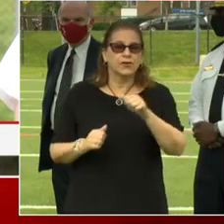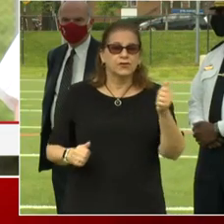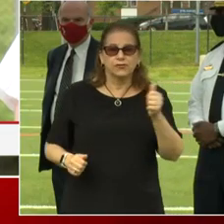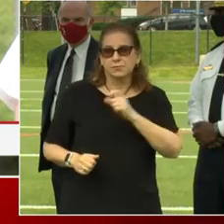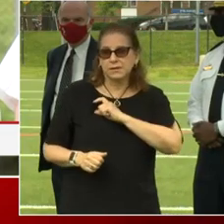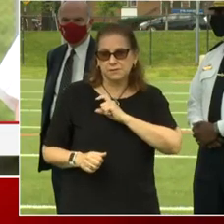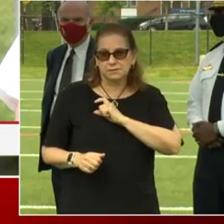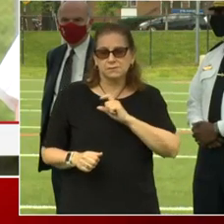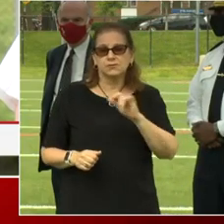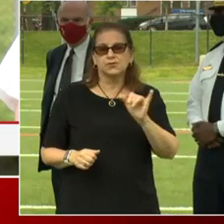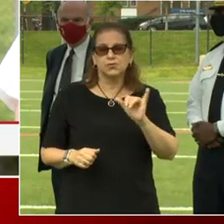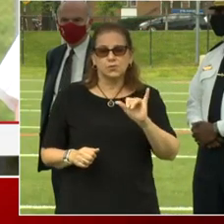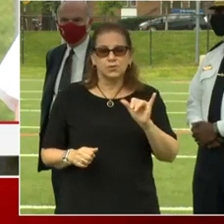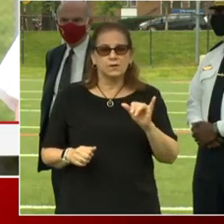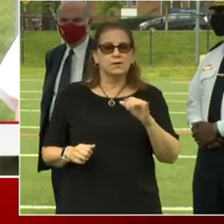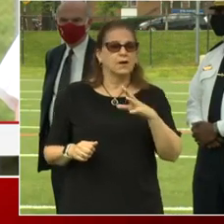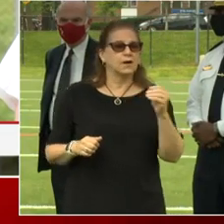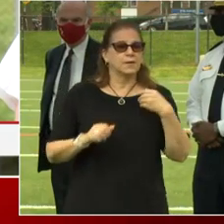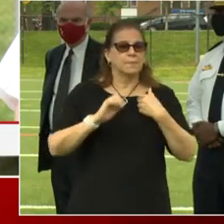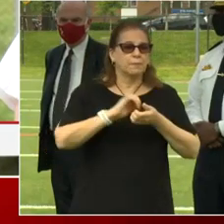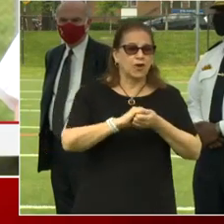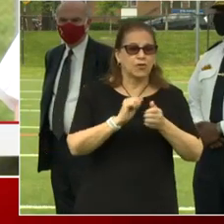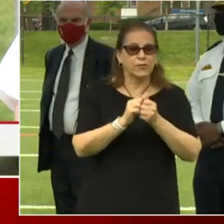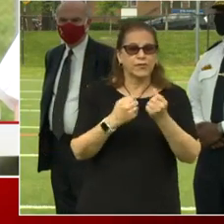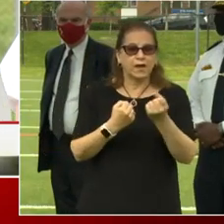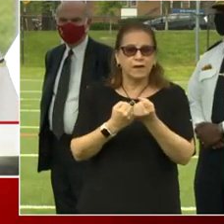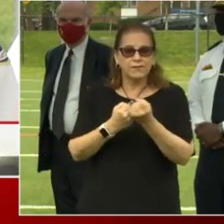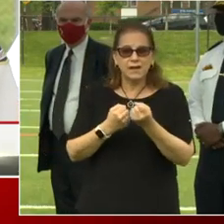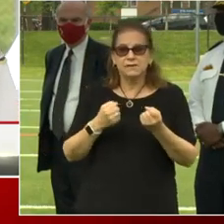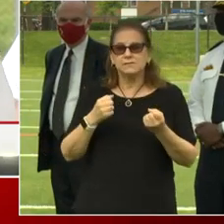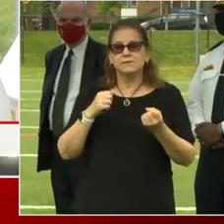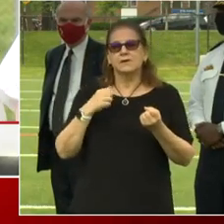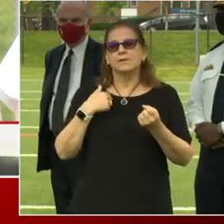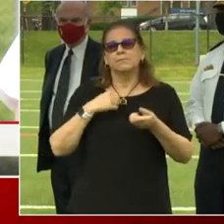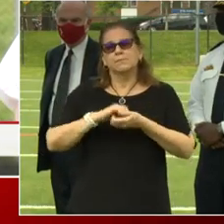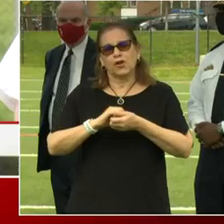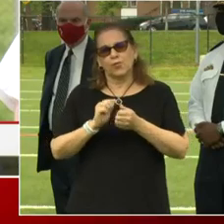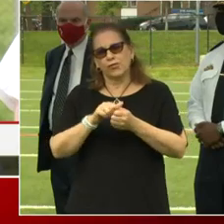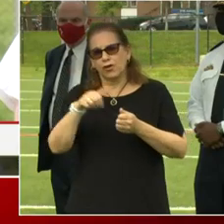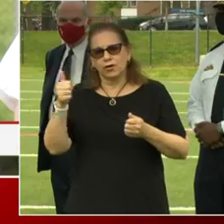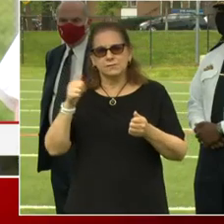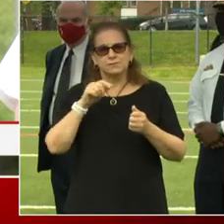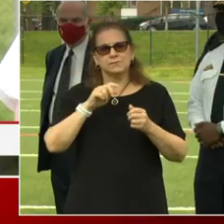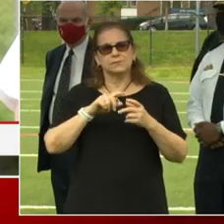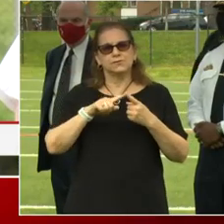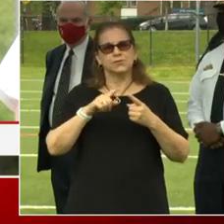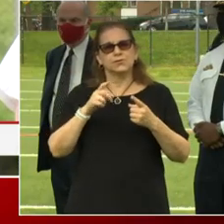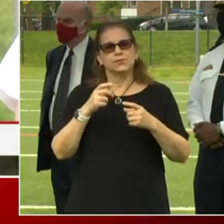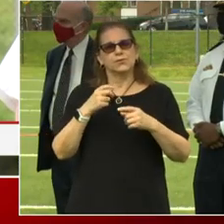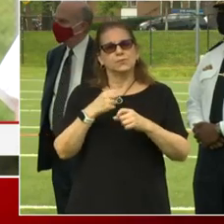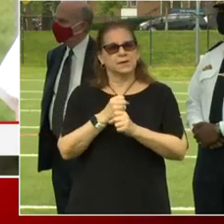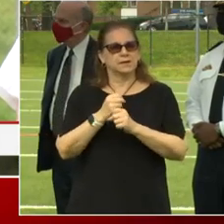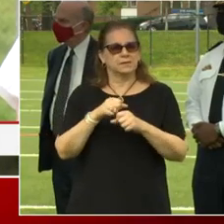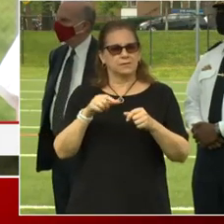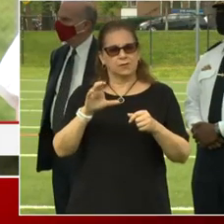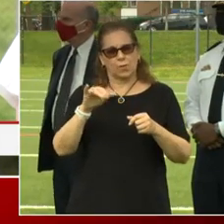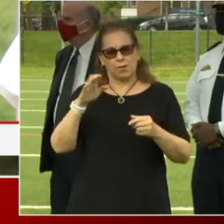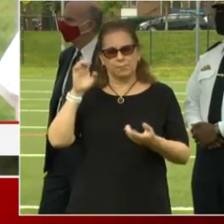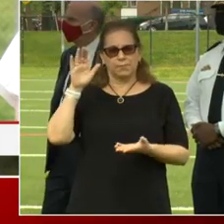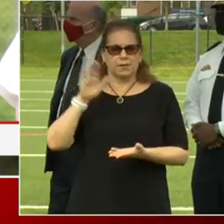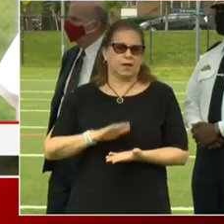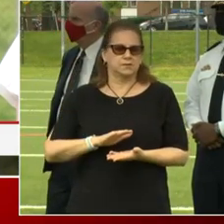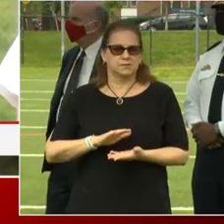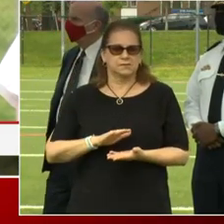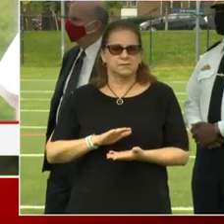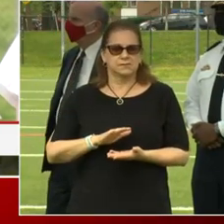organizations, and advocates with a collective goal to reduce crime. Last year, the SCI area saw violent